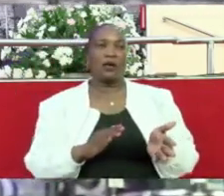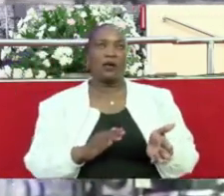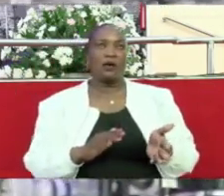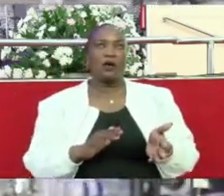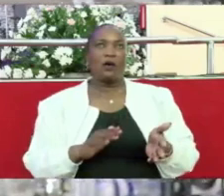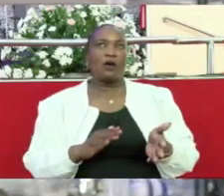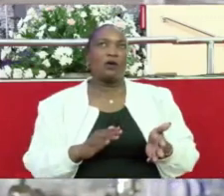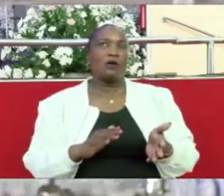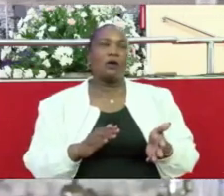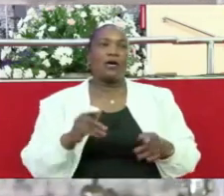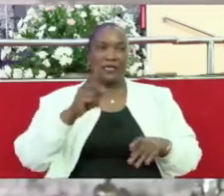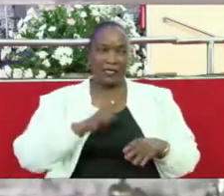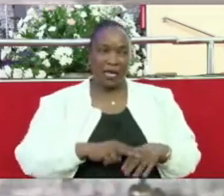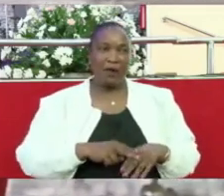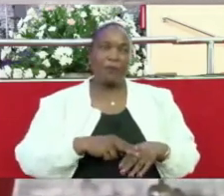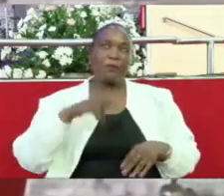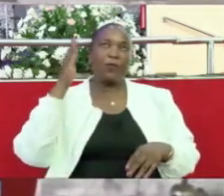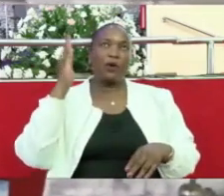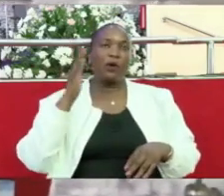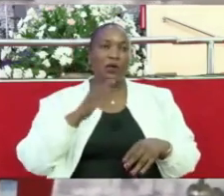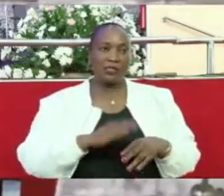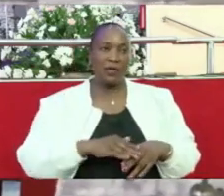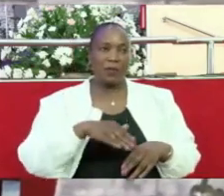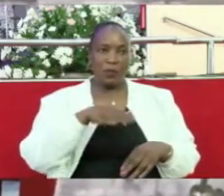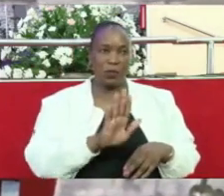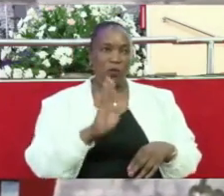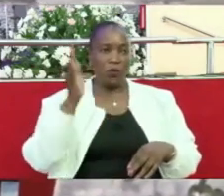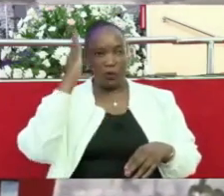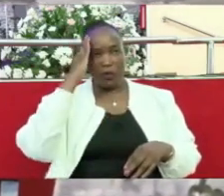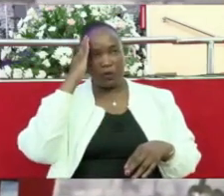it. If you don't know that you have a mountain,